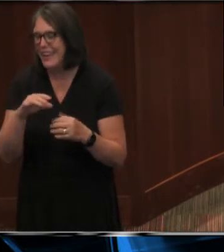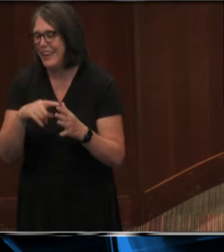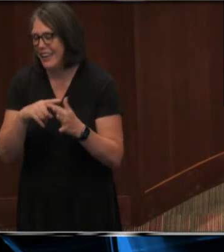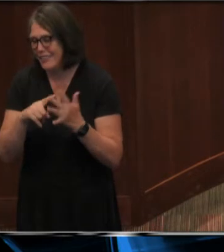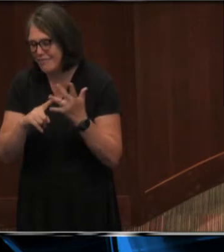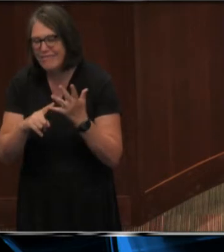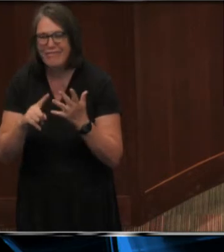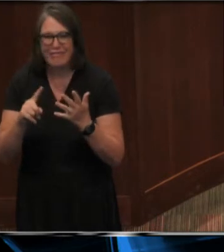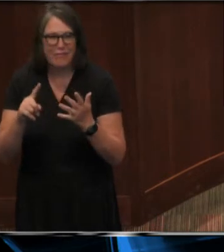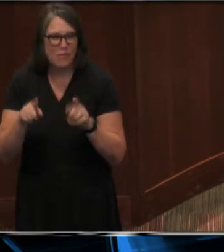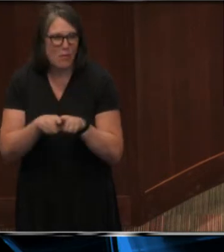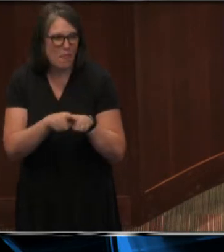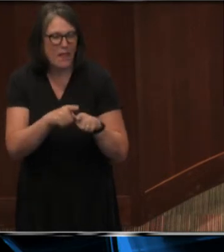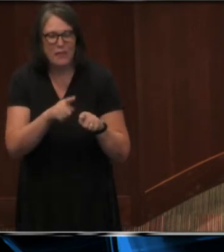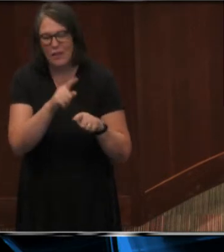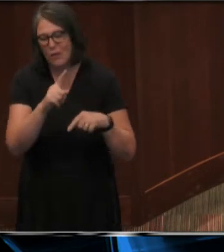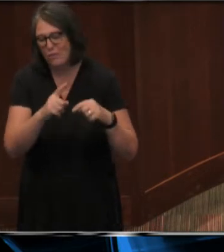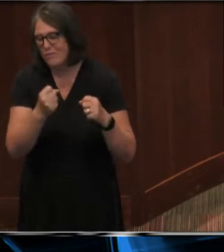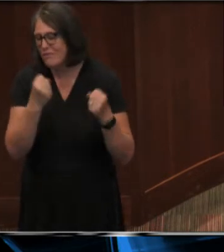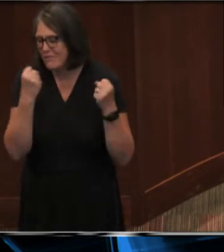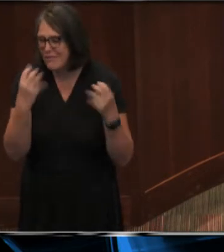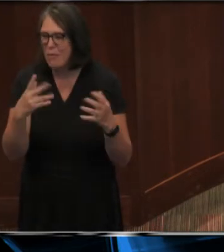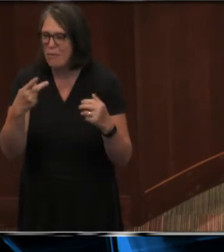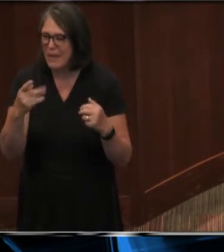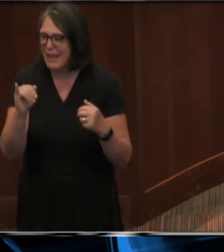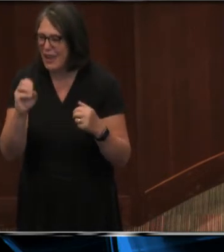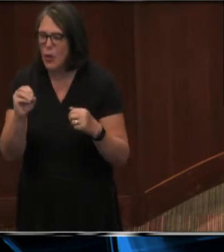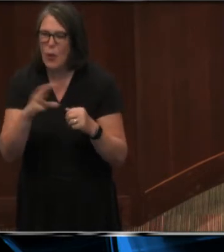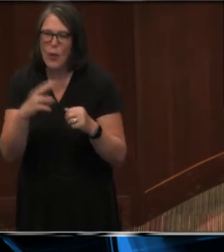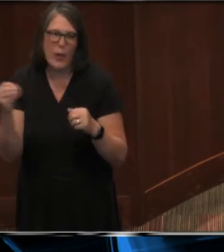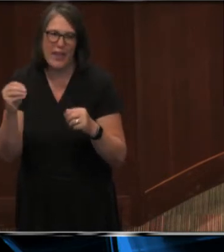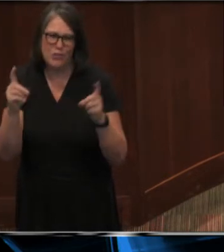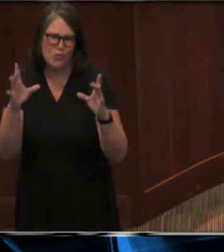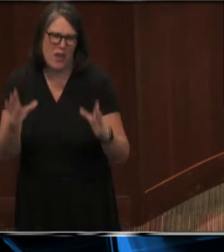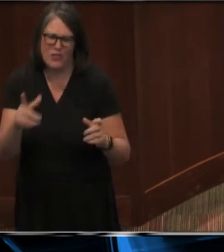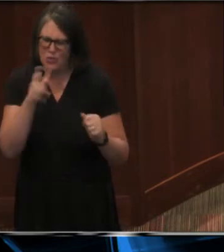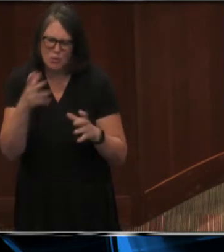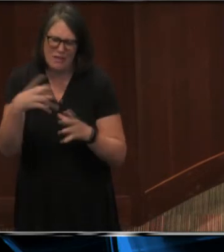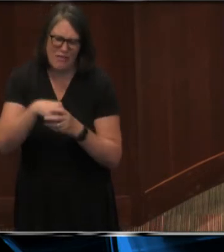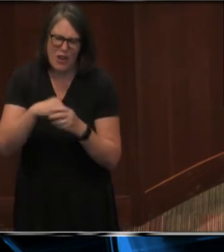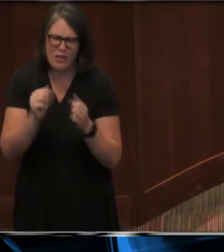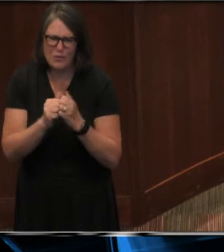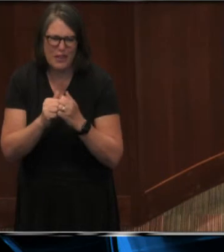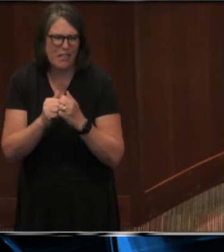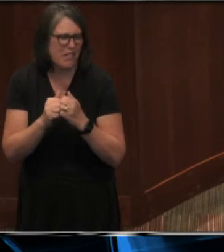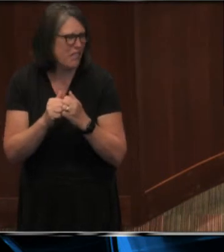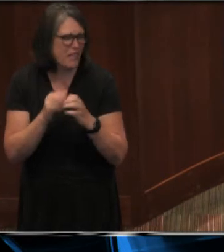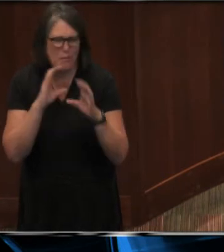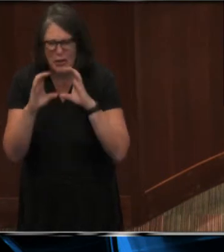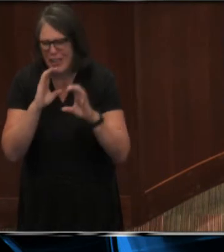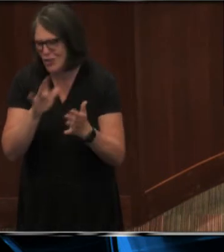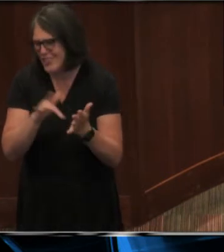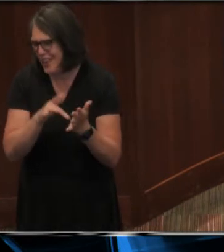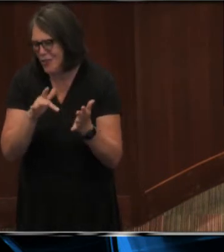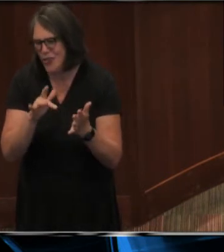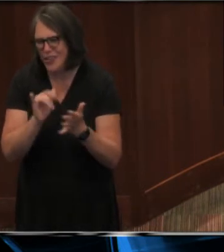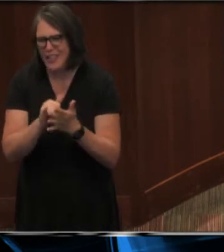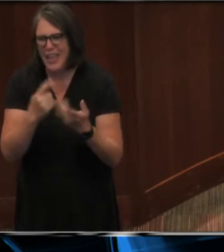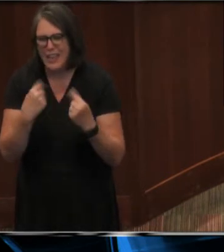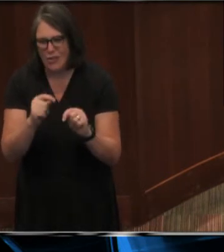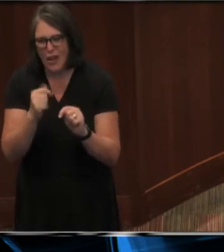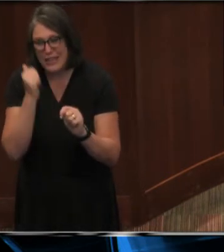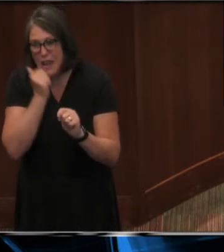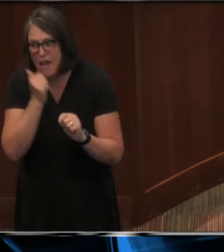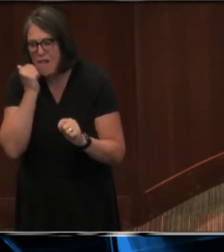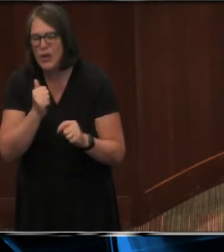there's also numerous PIOs and communication directors that participate in the Joint Information Center, which tries every